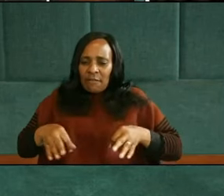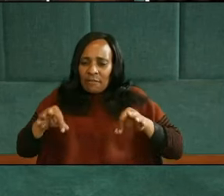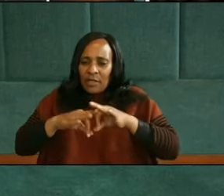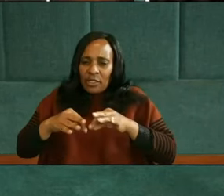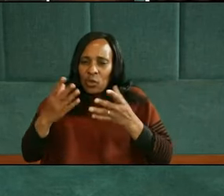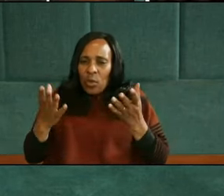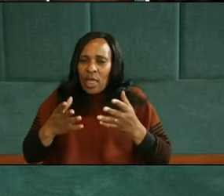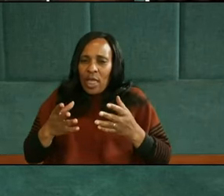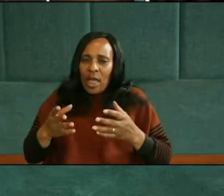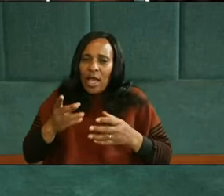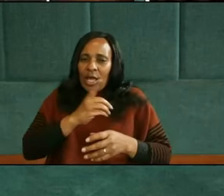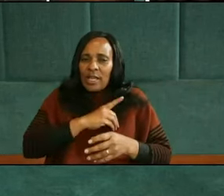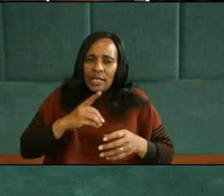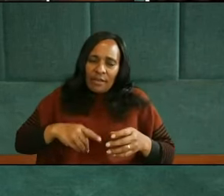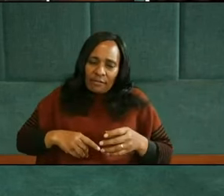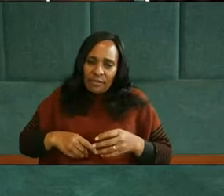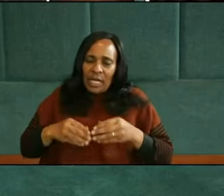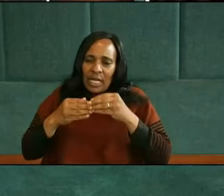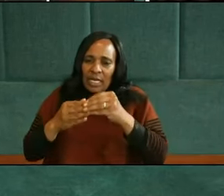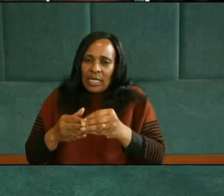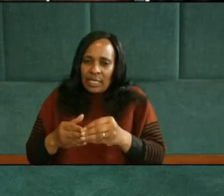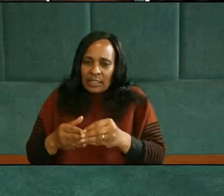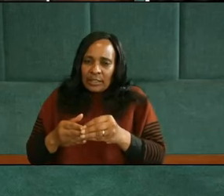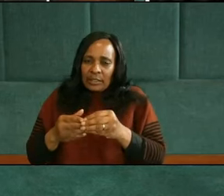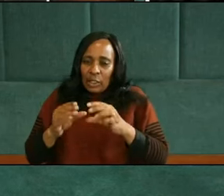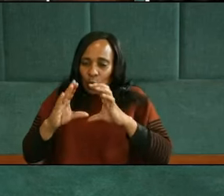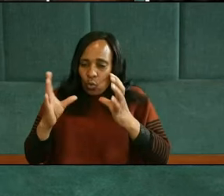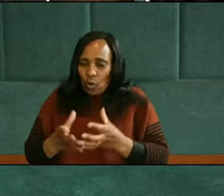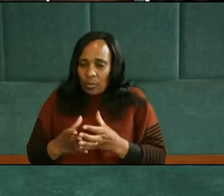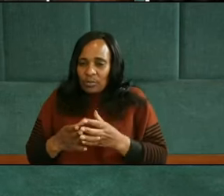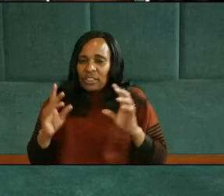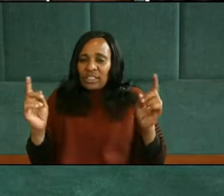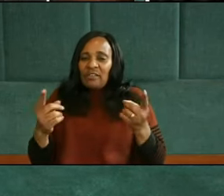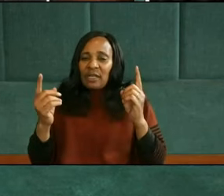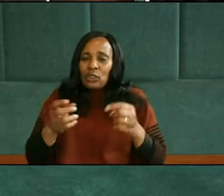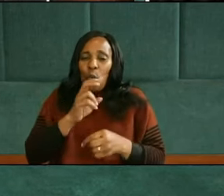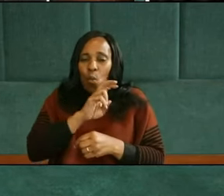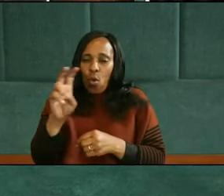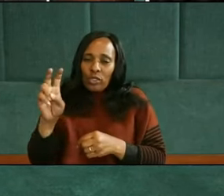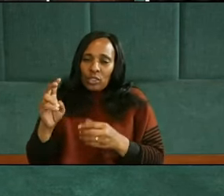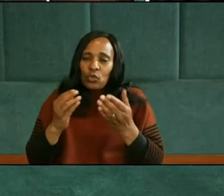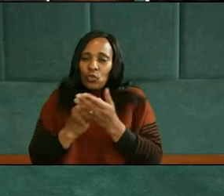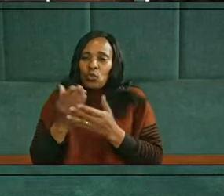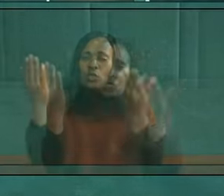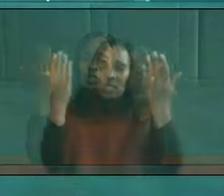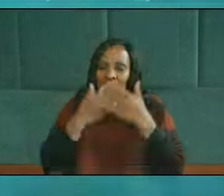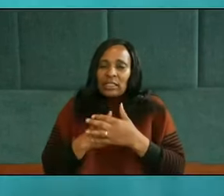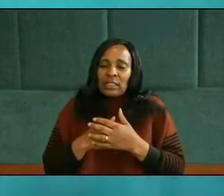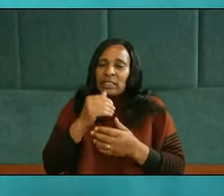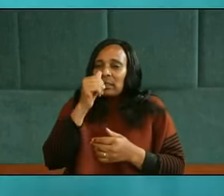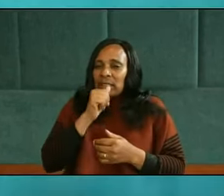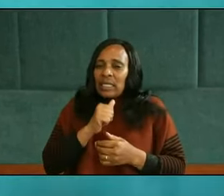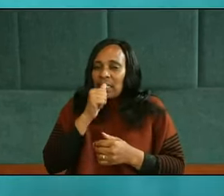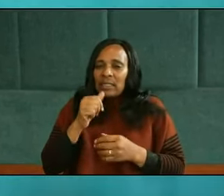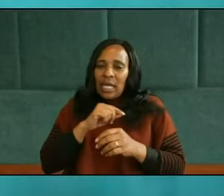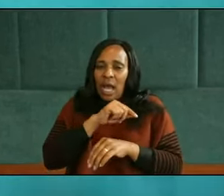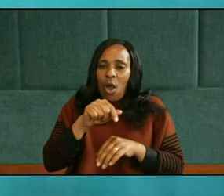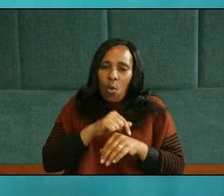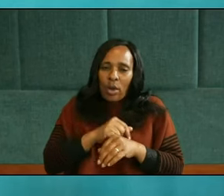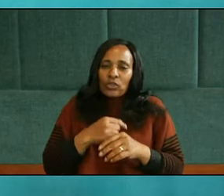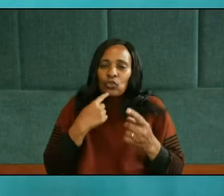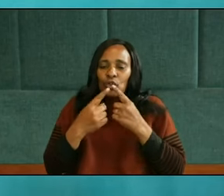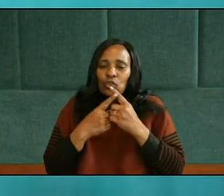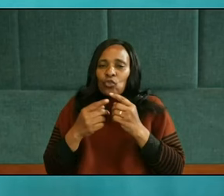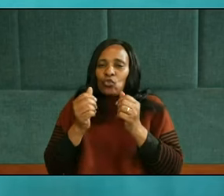boy David had led his flock, shepherds were still keeping watch by night. Through the silent hours, they talked together of the